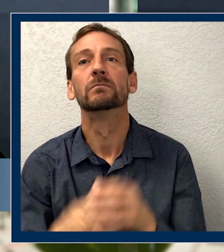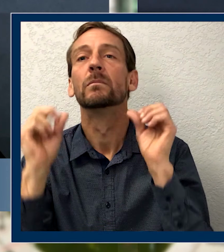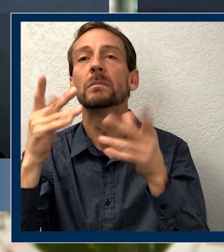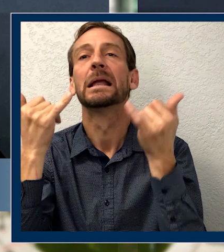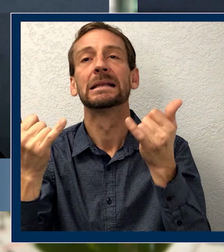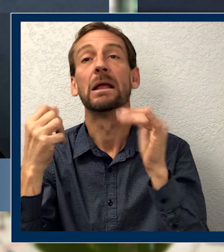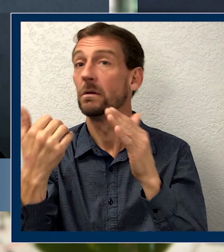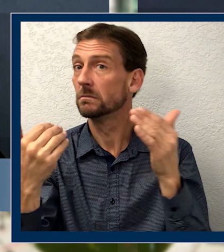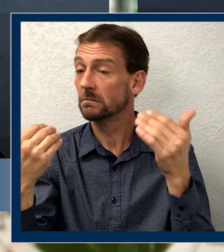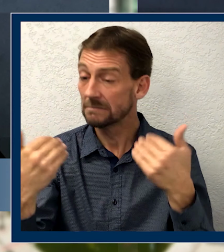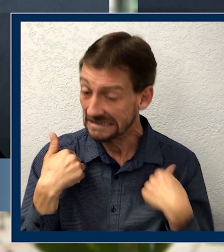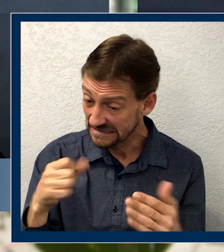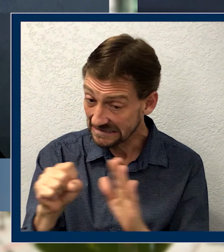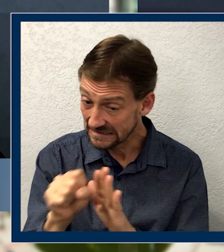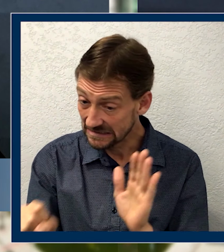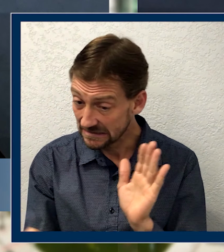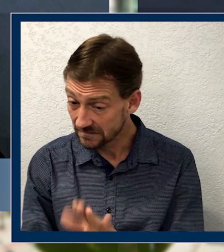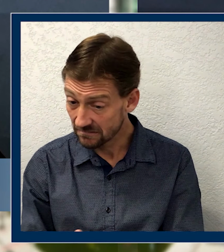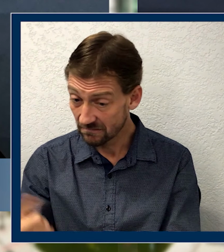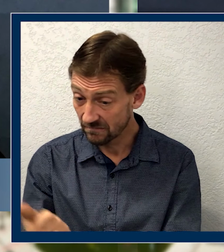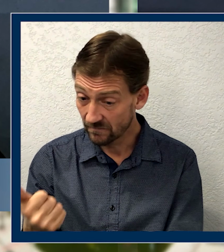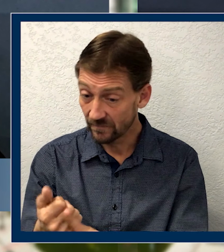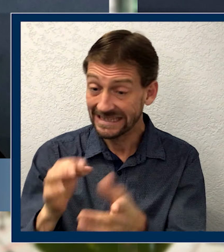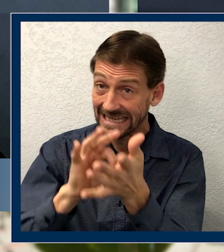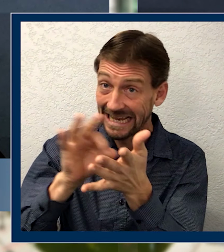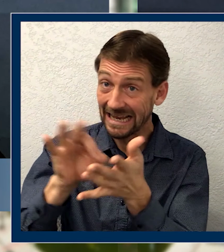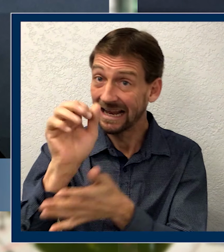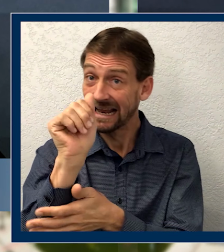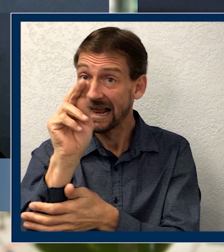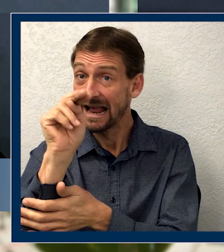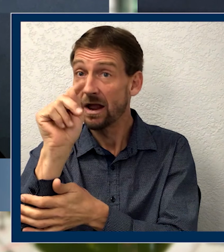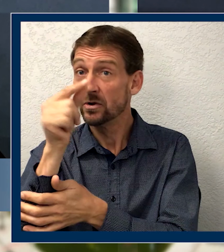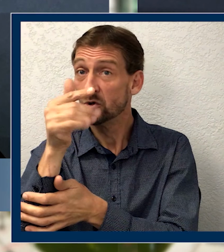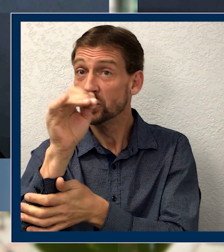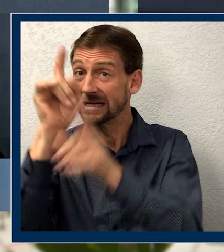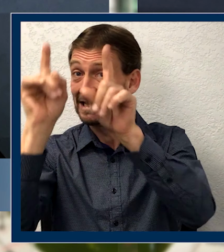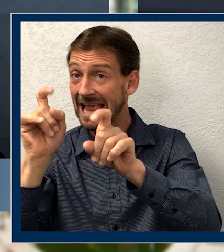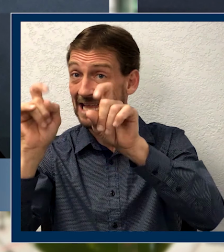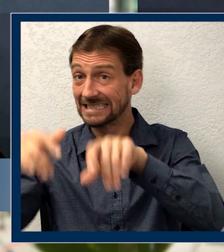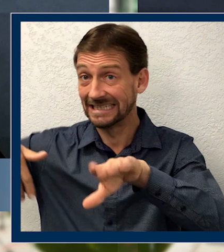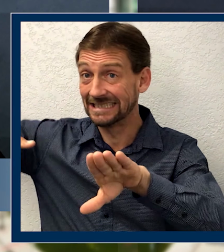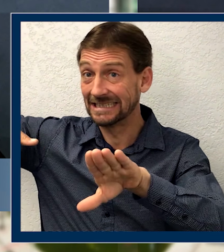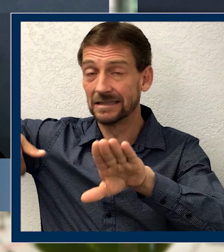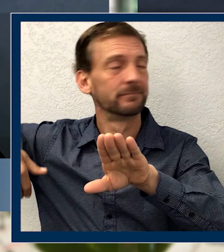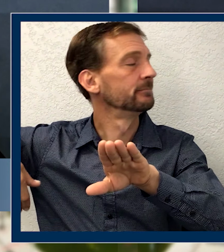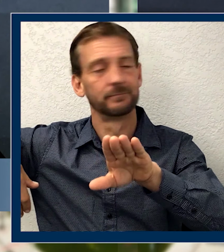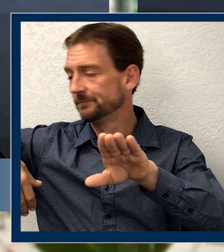Okay, so has the state started counting the antigen test yet? They have not.